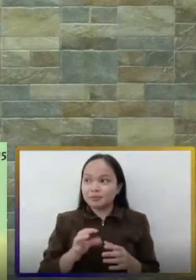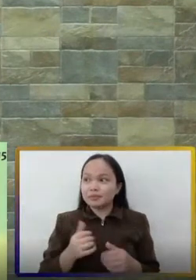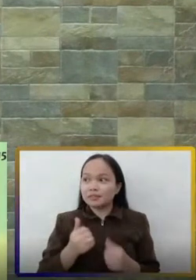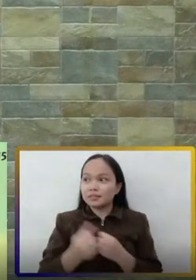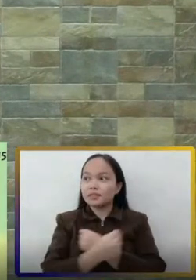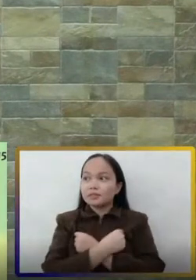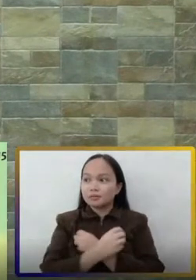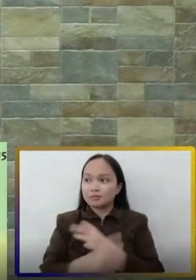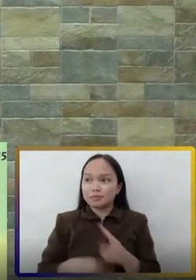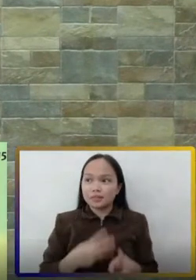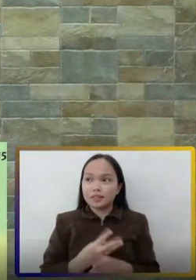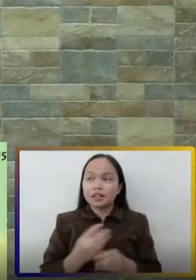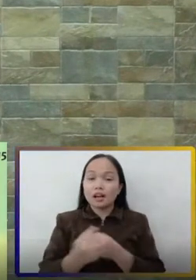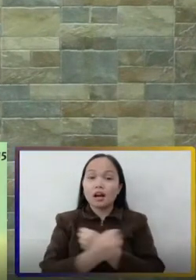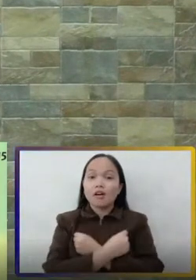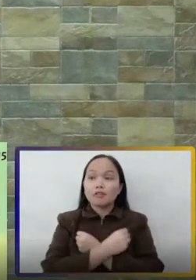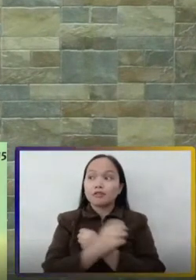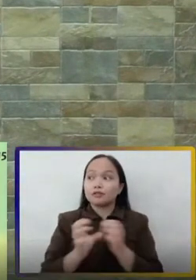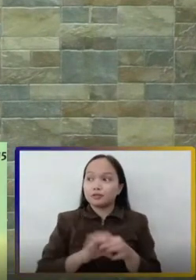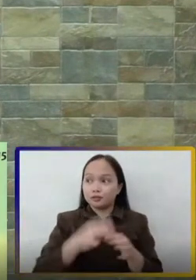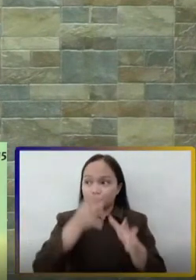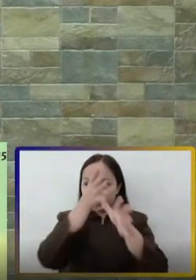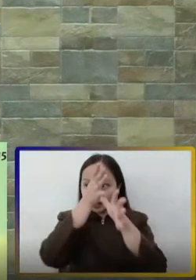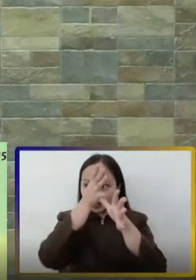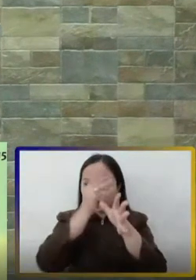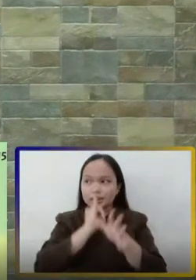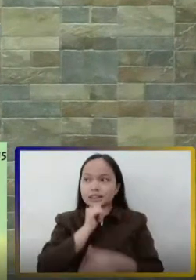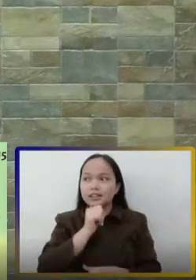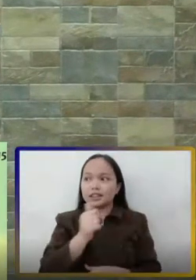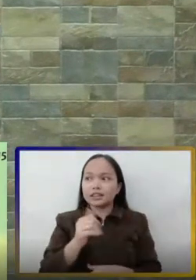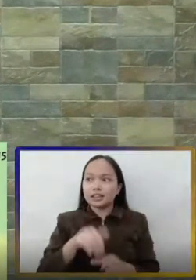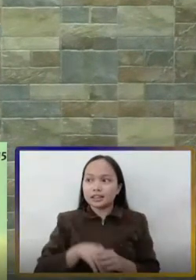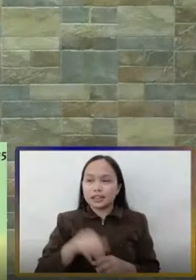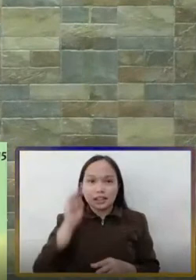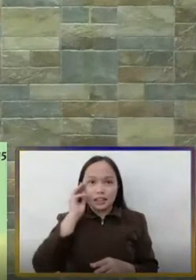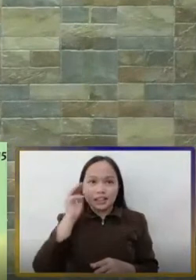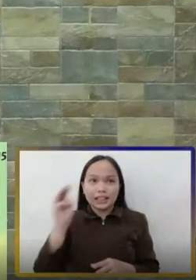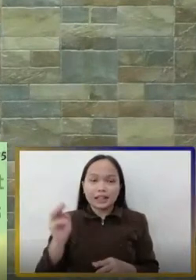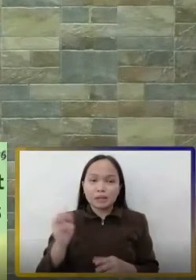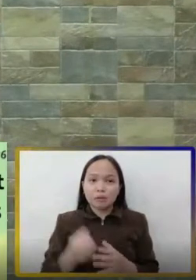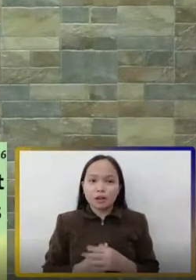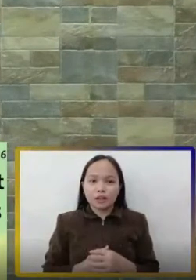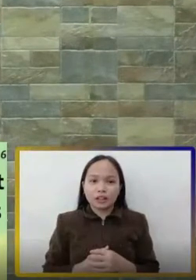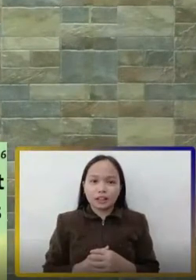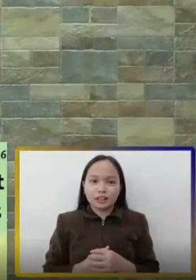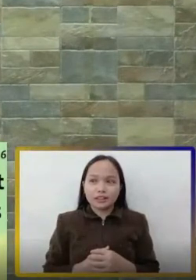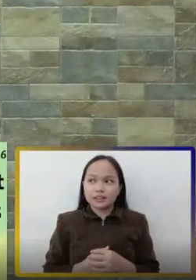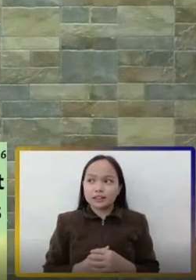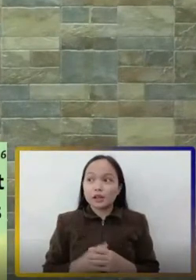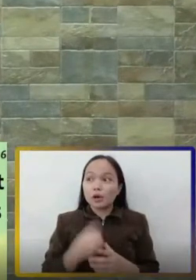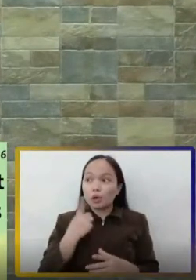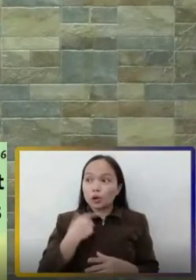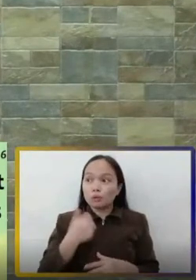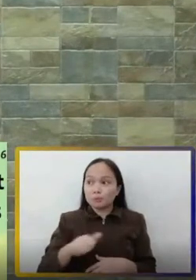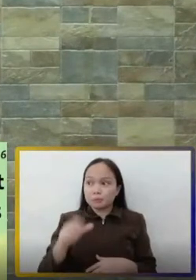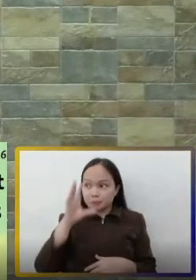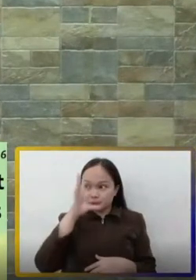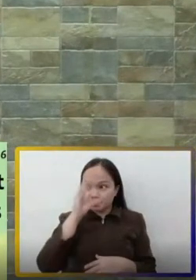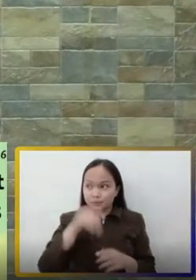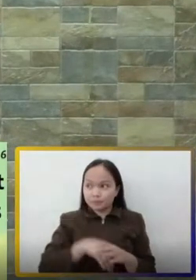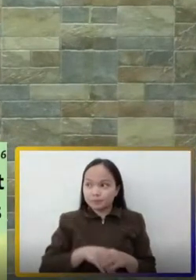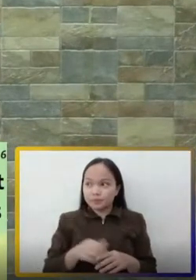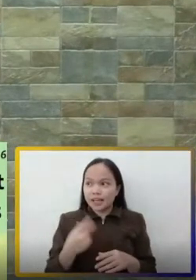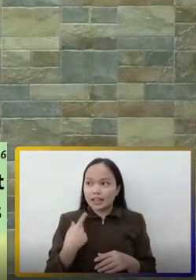of the Father is not in him. For all that is in the world, the lust of the